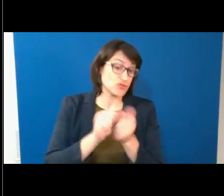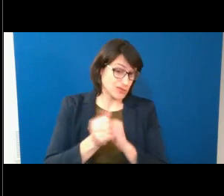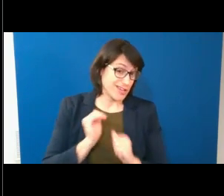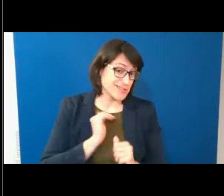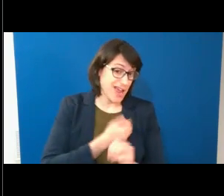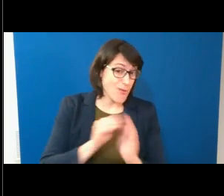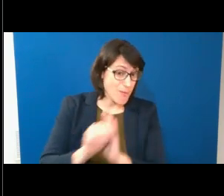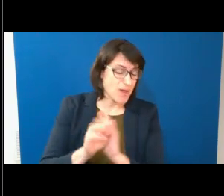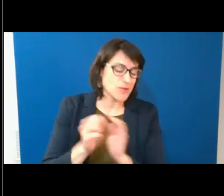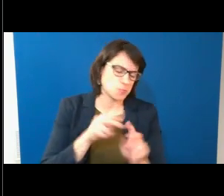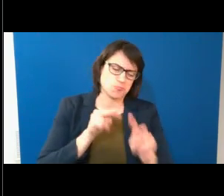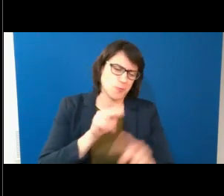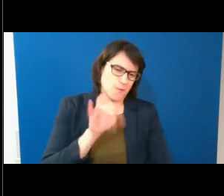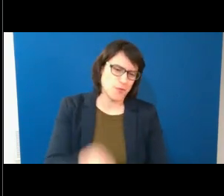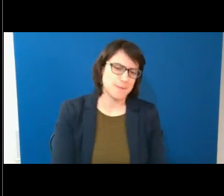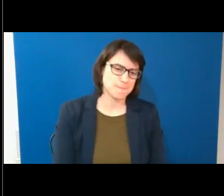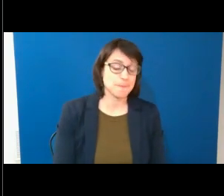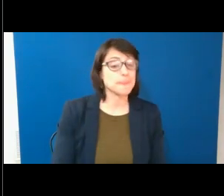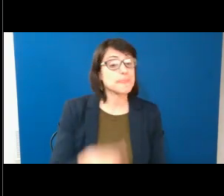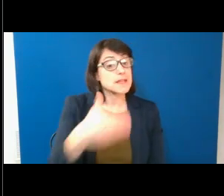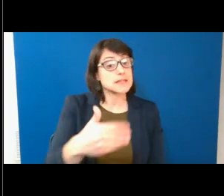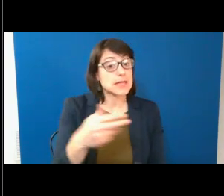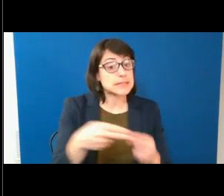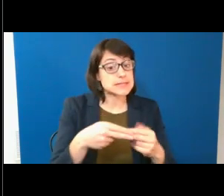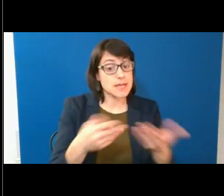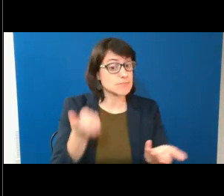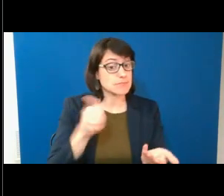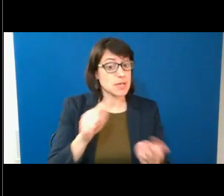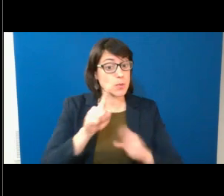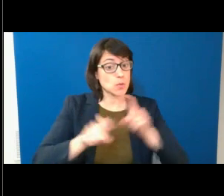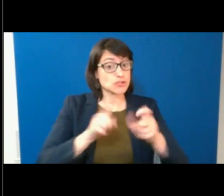Next slide, please. Any questions?